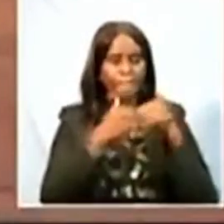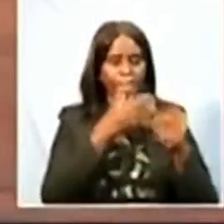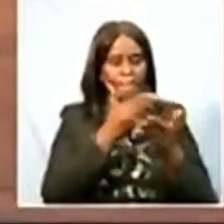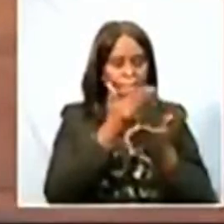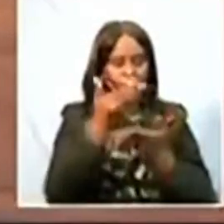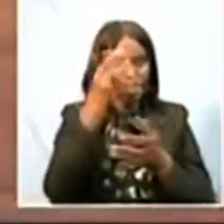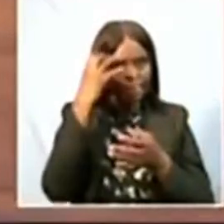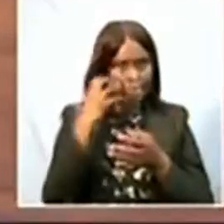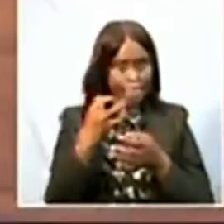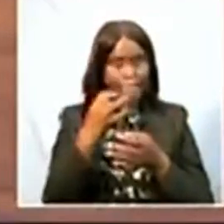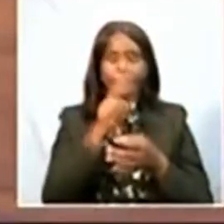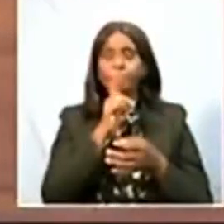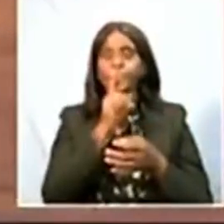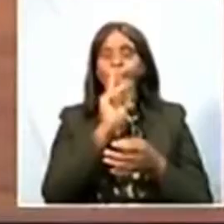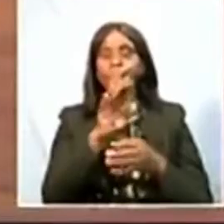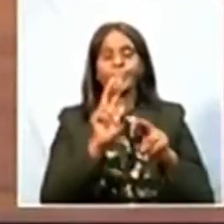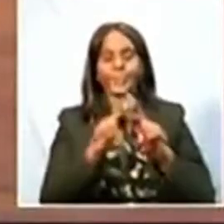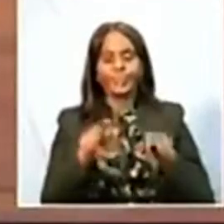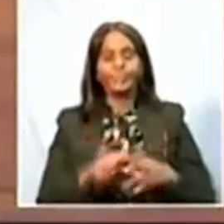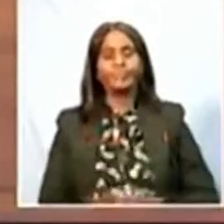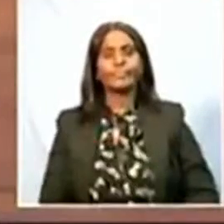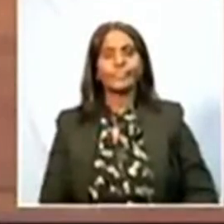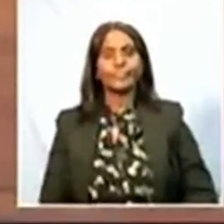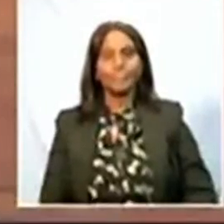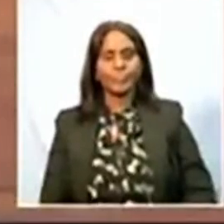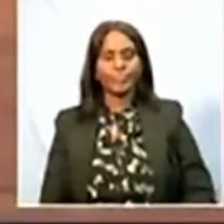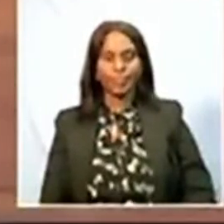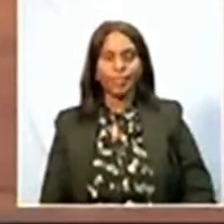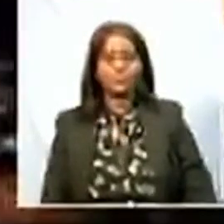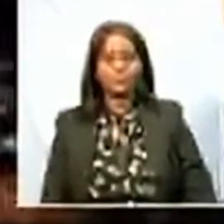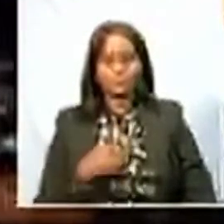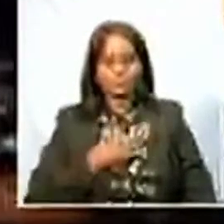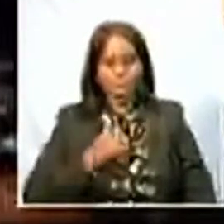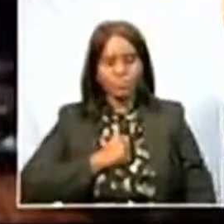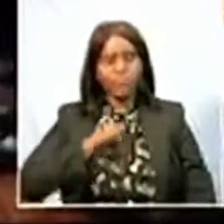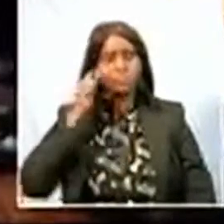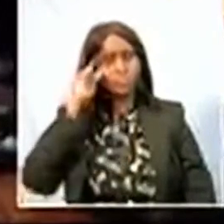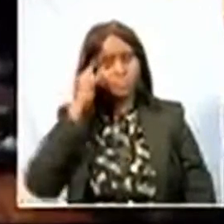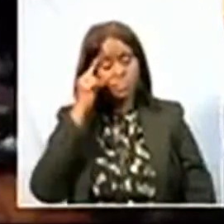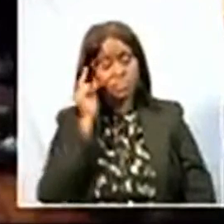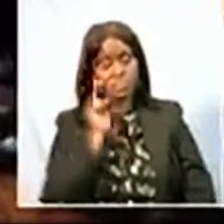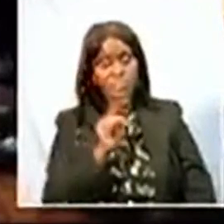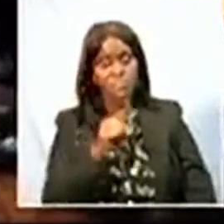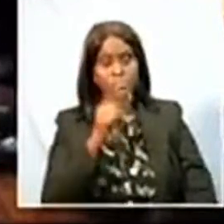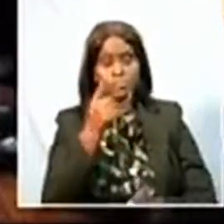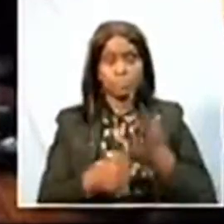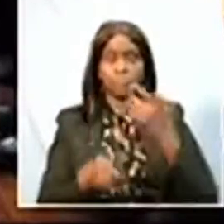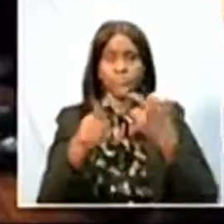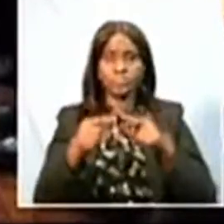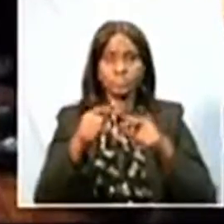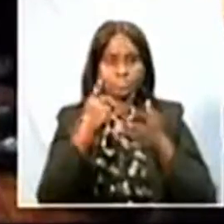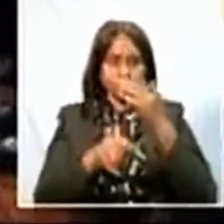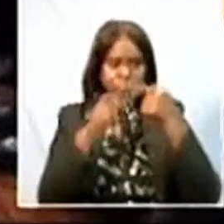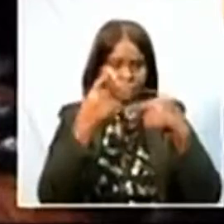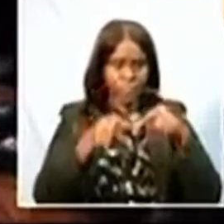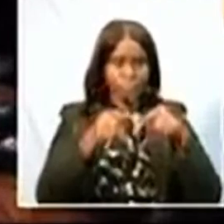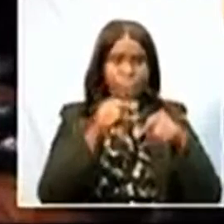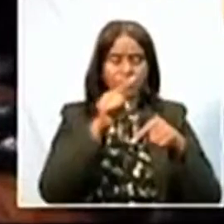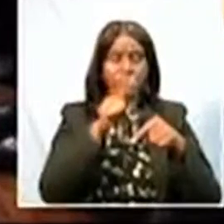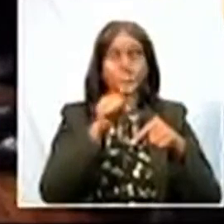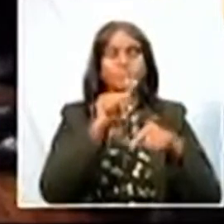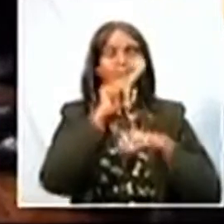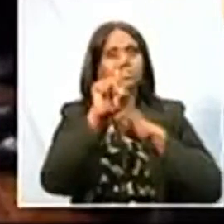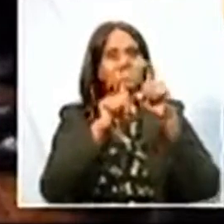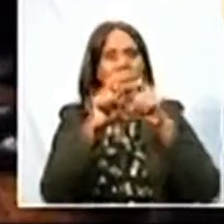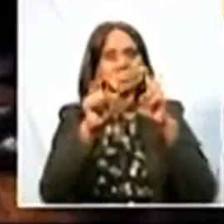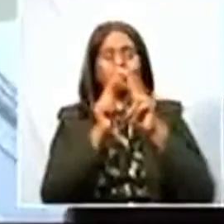officer. Sure, Chair. Thank you very much, Honorable. I think what happened, what transpired was that they were The question